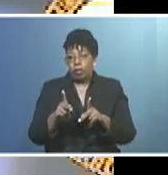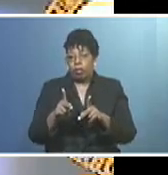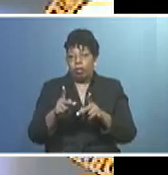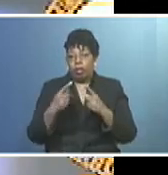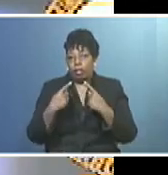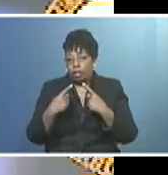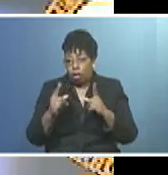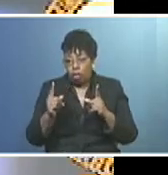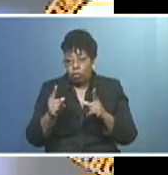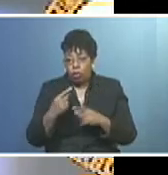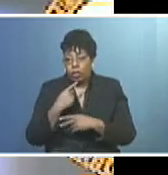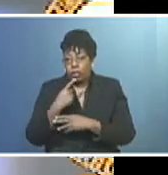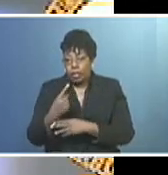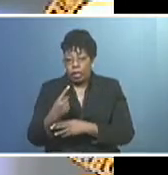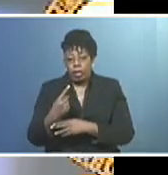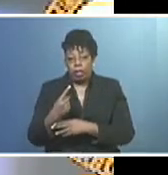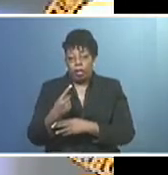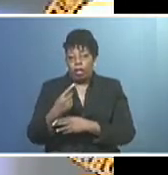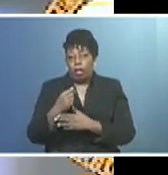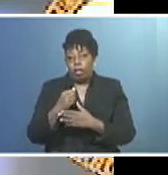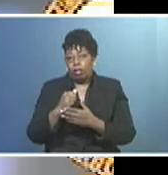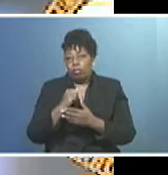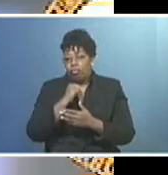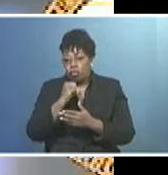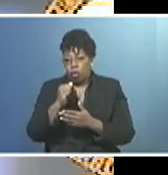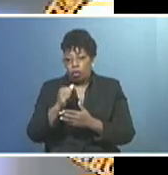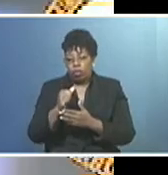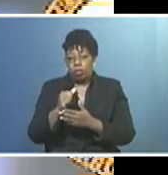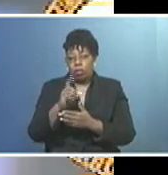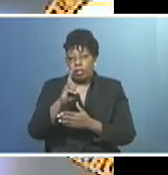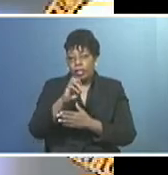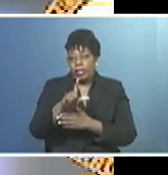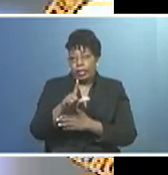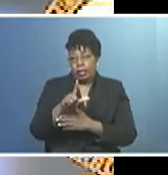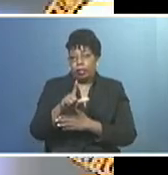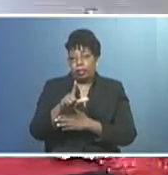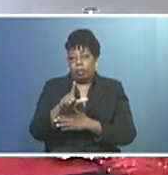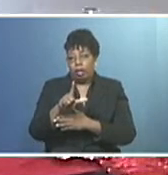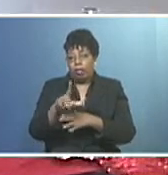pronouncements, is not a kind of deal that my administration could embrace.